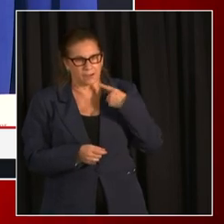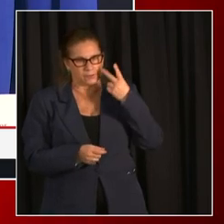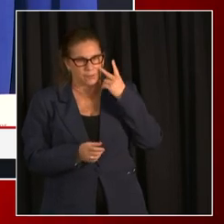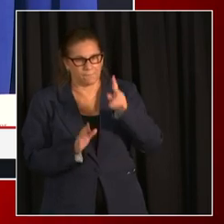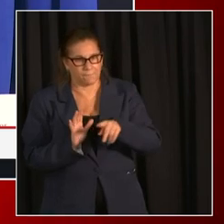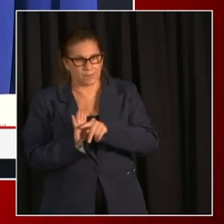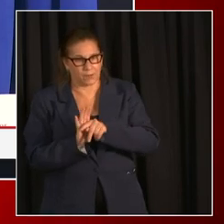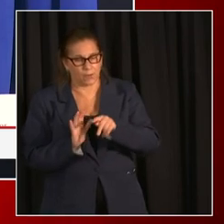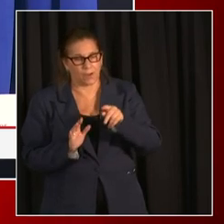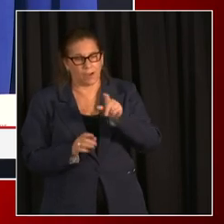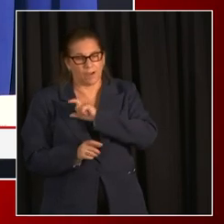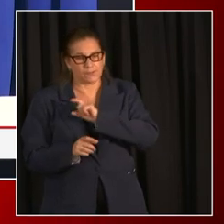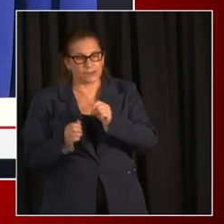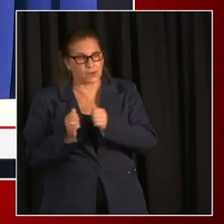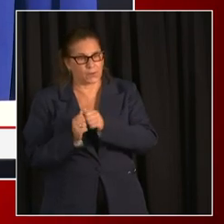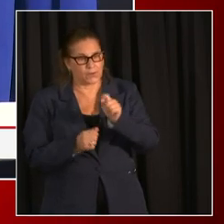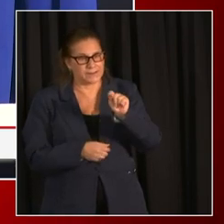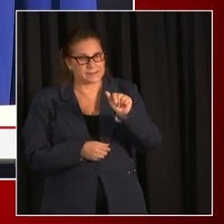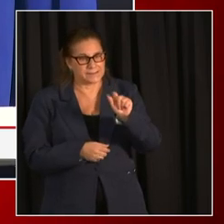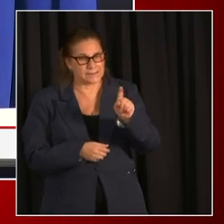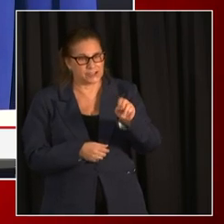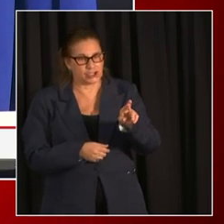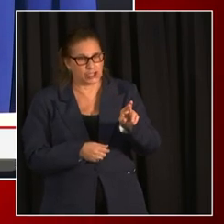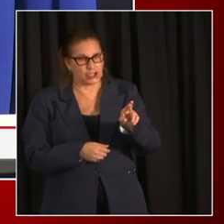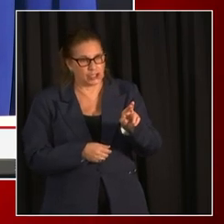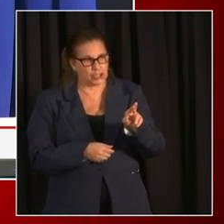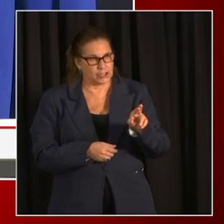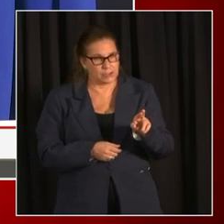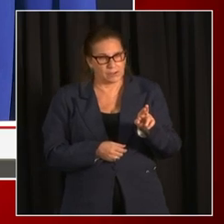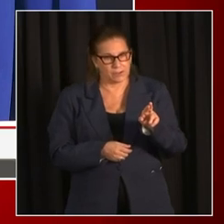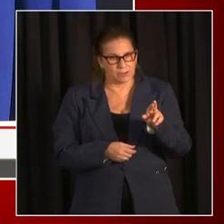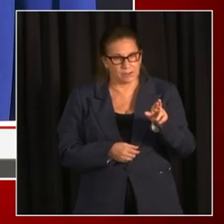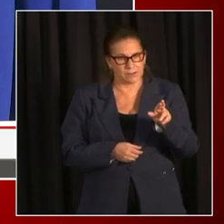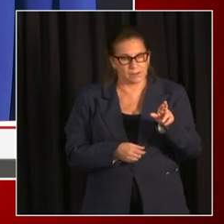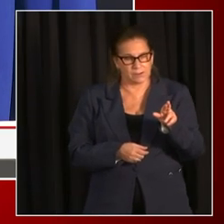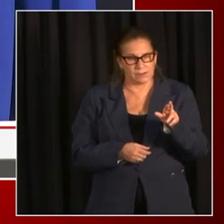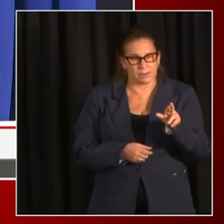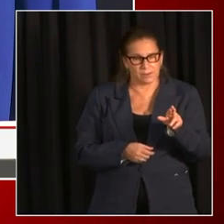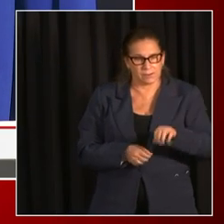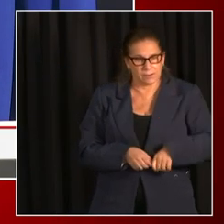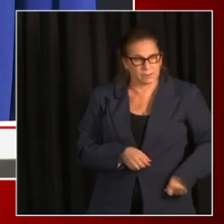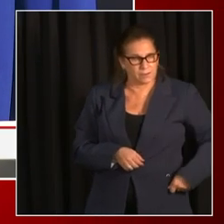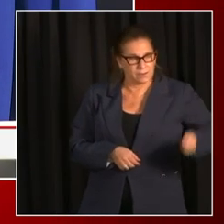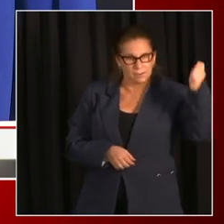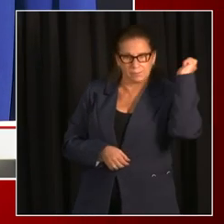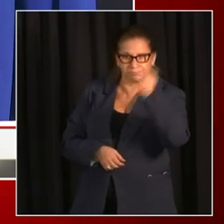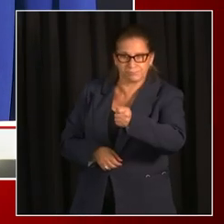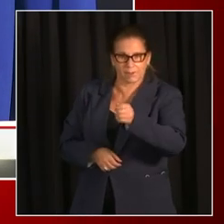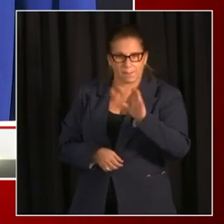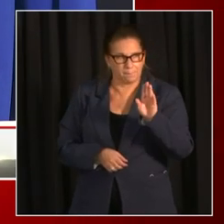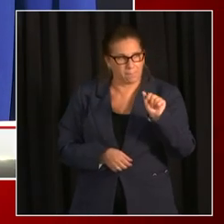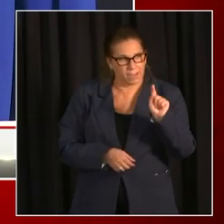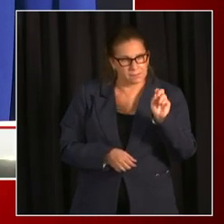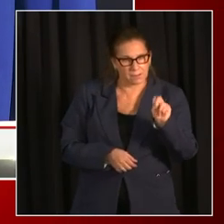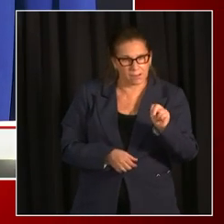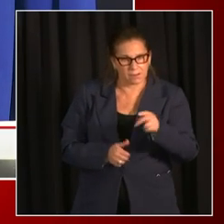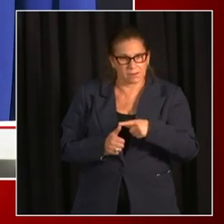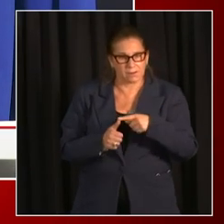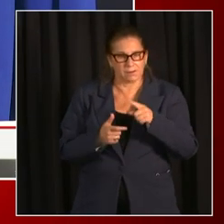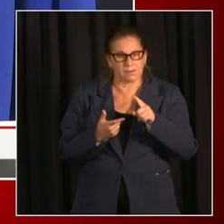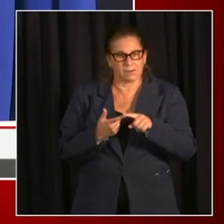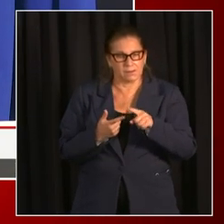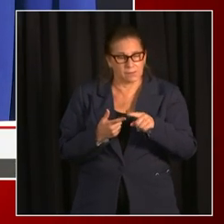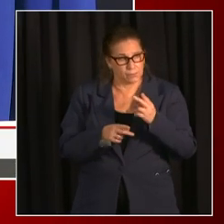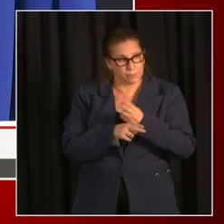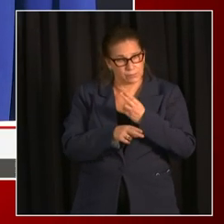videos of officers with their tasers deployed. We saw officers with batons out. What use of